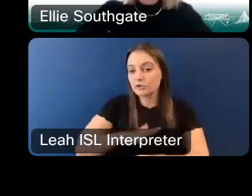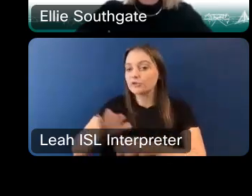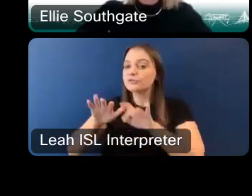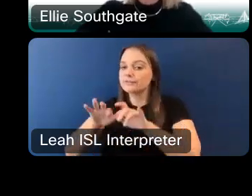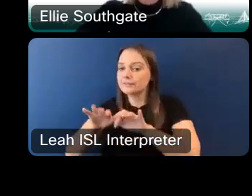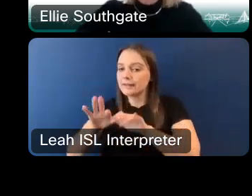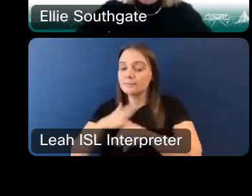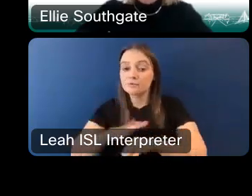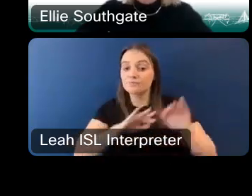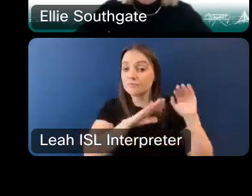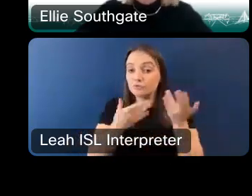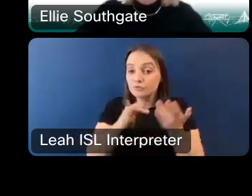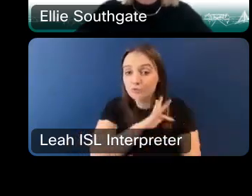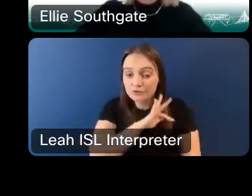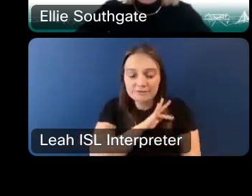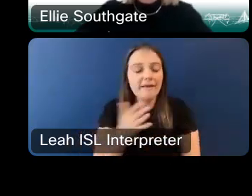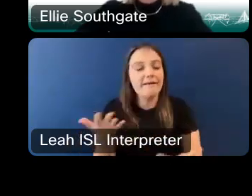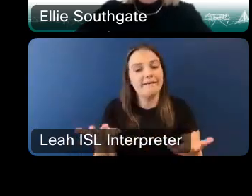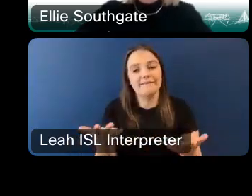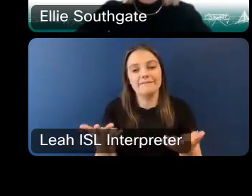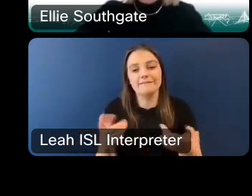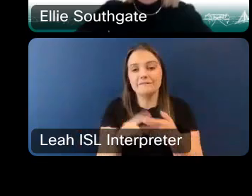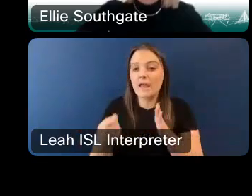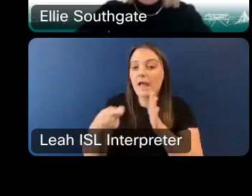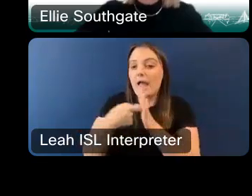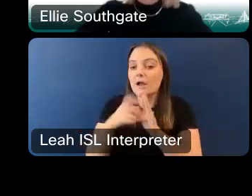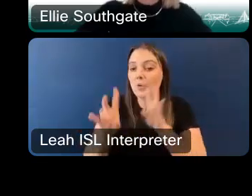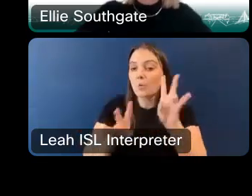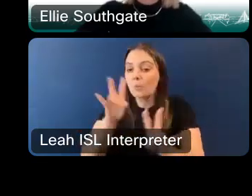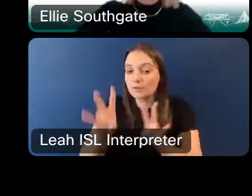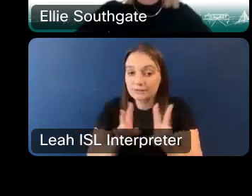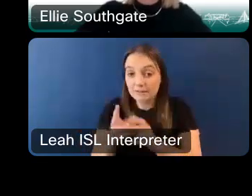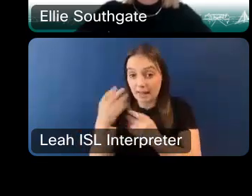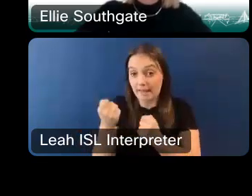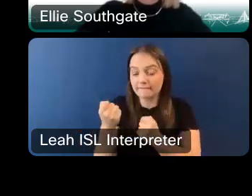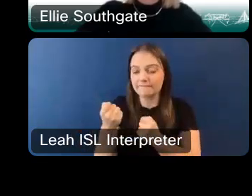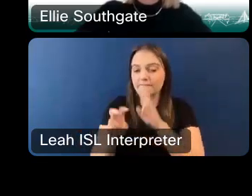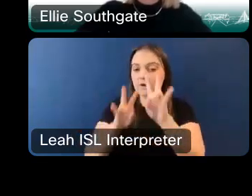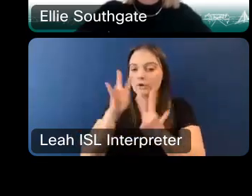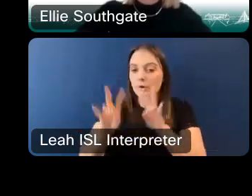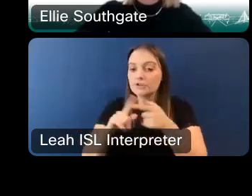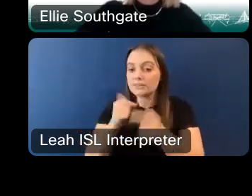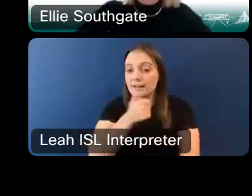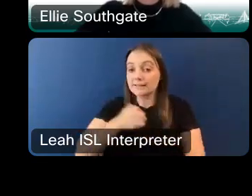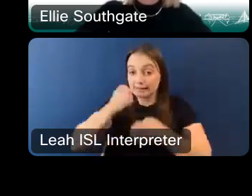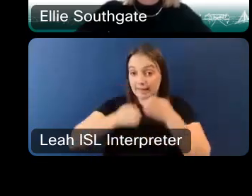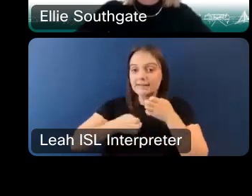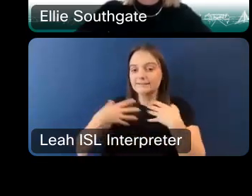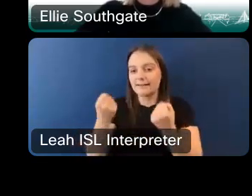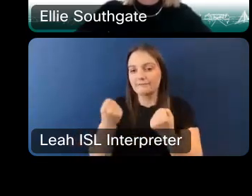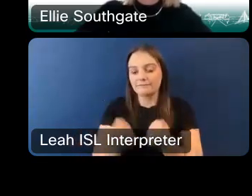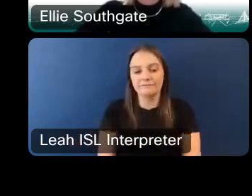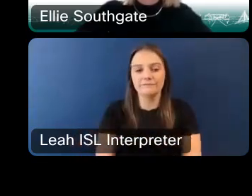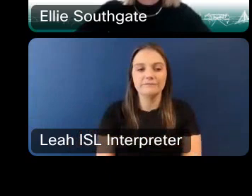introduce yourself and, as I say, add your questions there, and we do have a question and answer session at the end. Thank you.